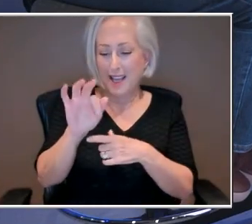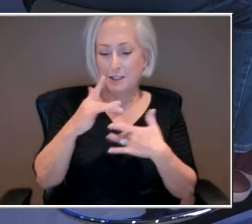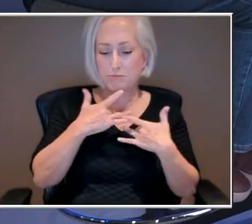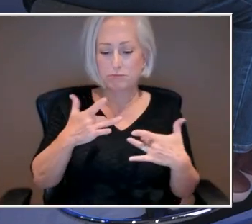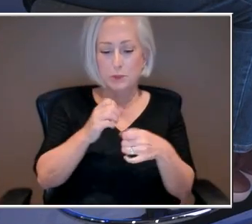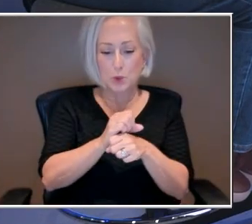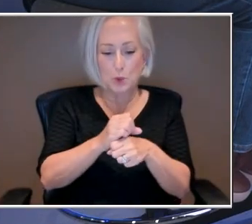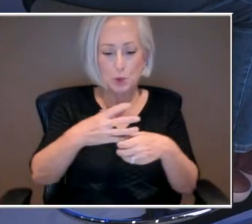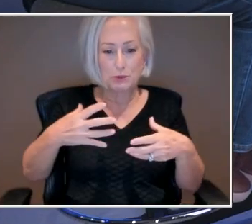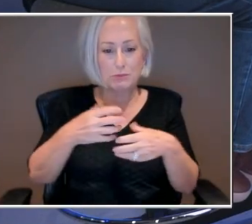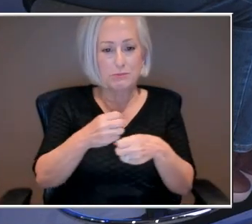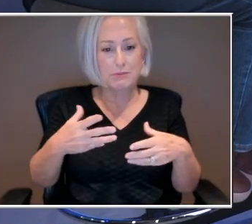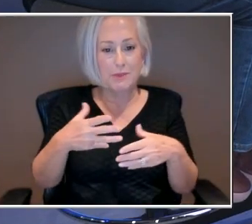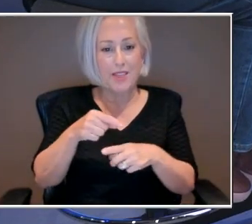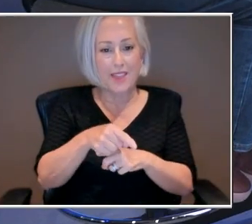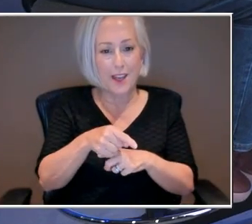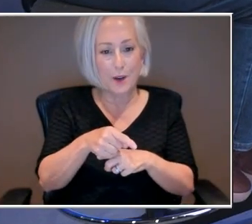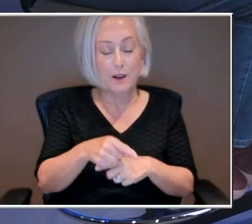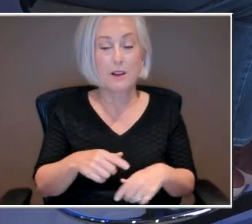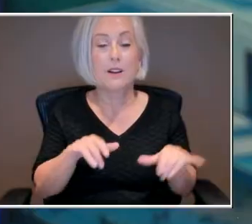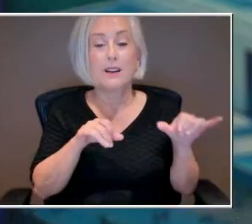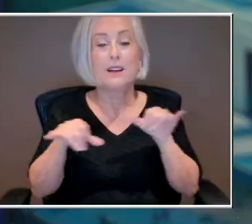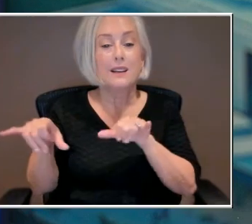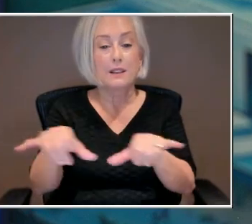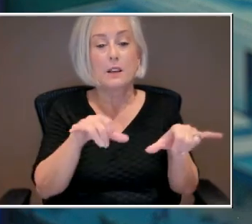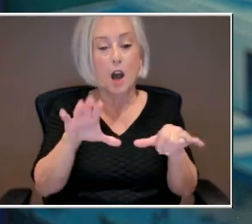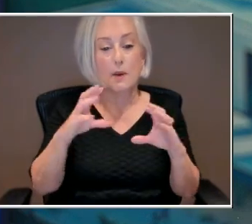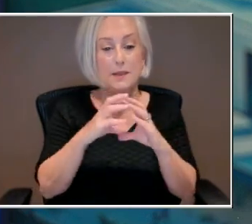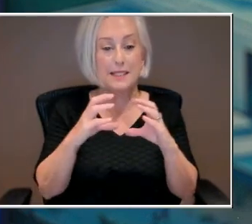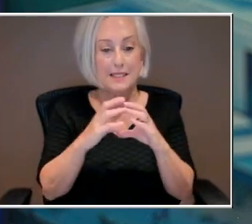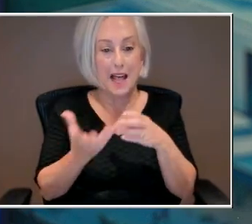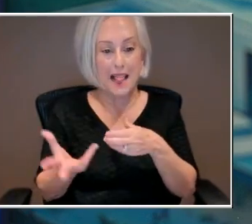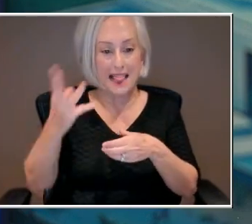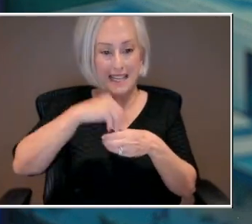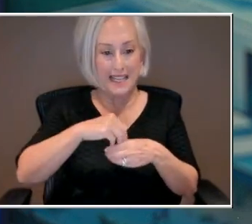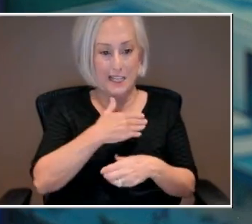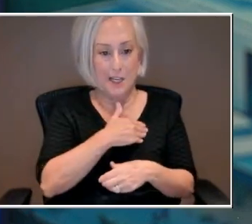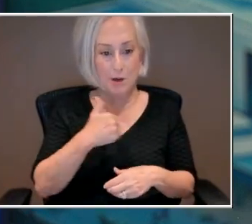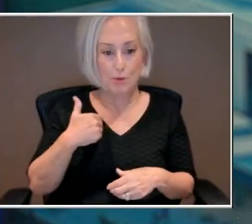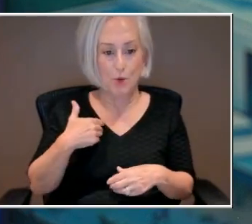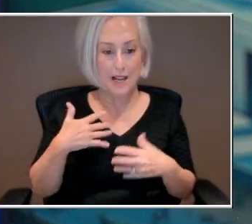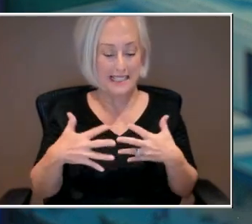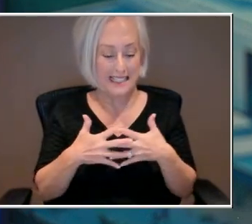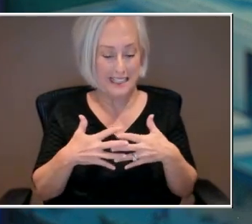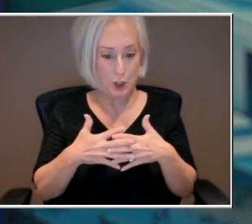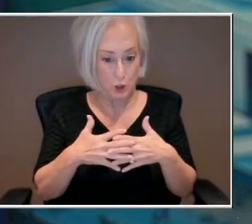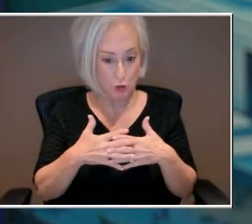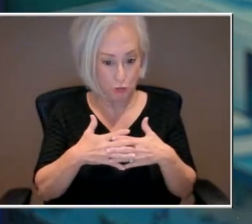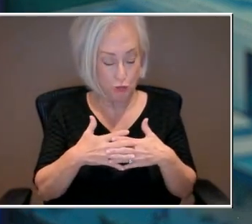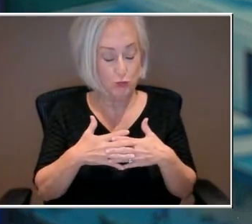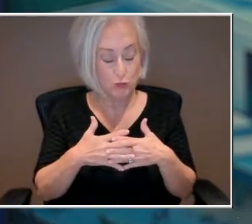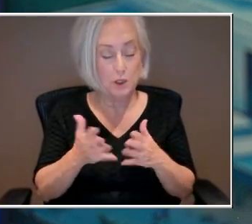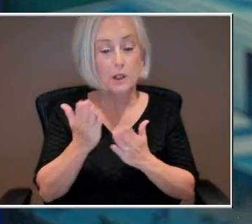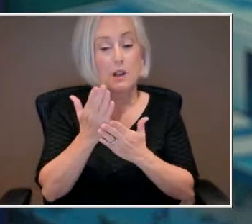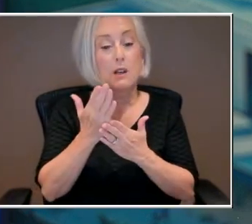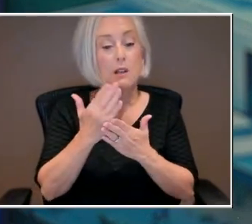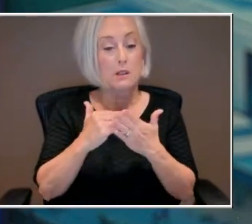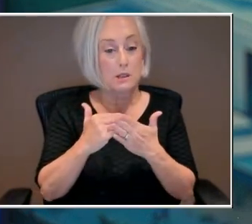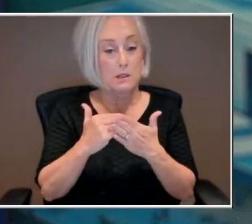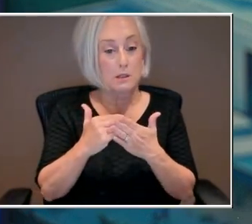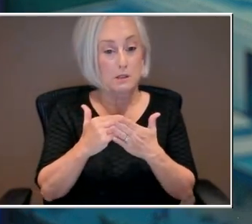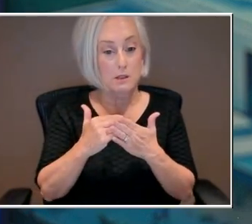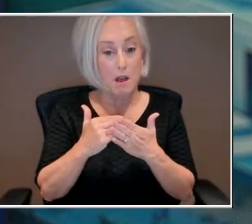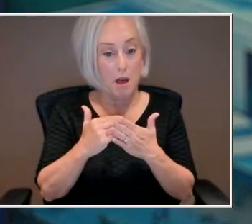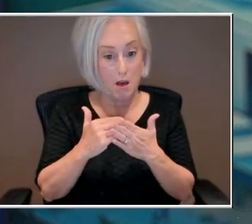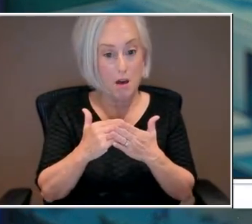They're a common cell in the breast tissue, and some that change over a